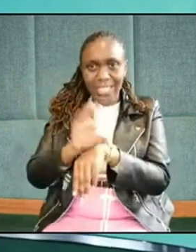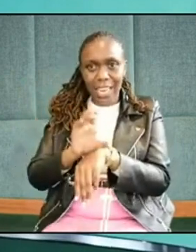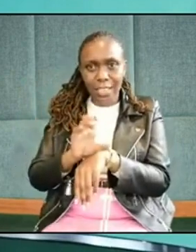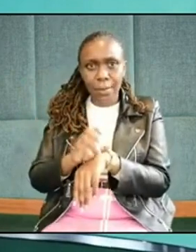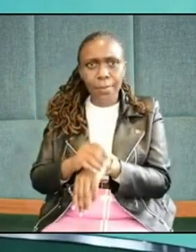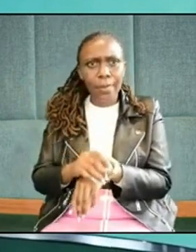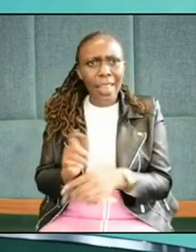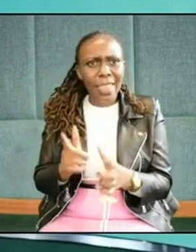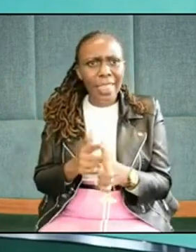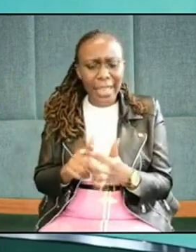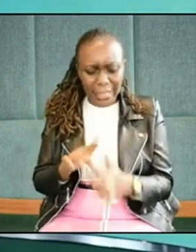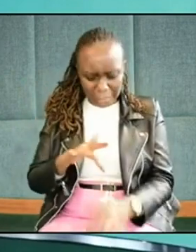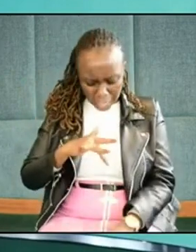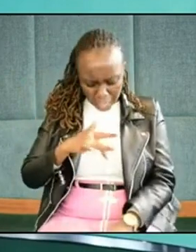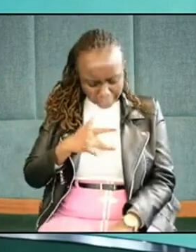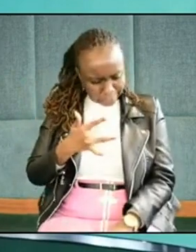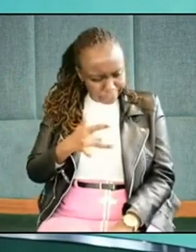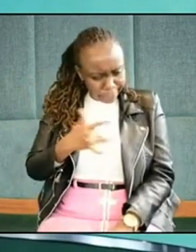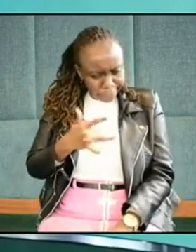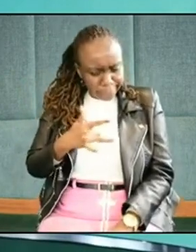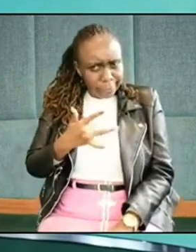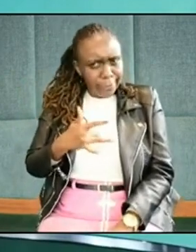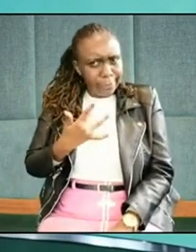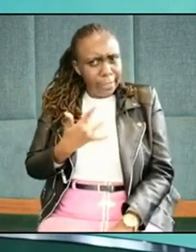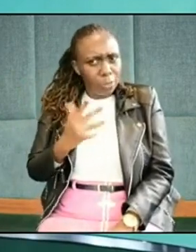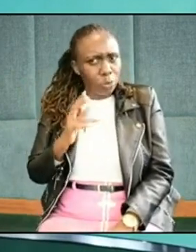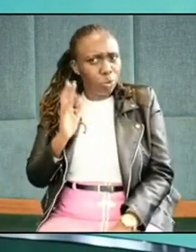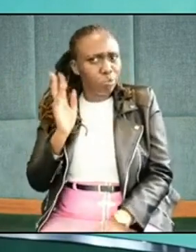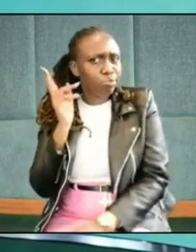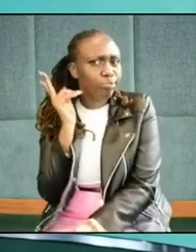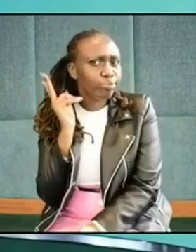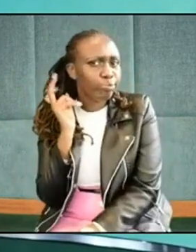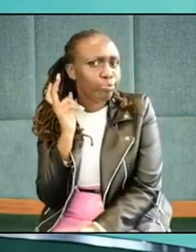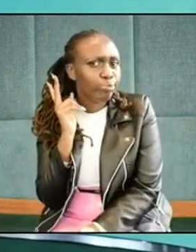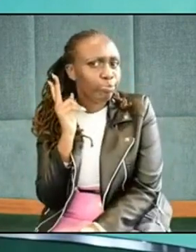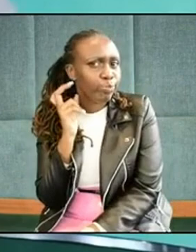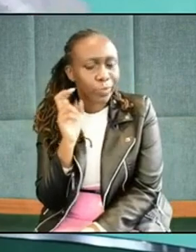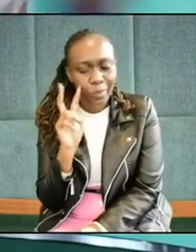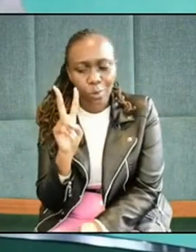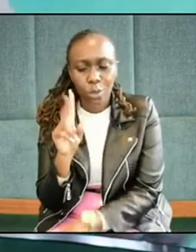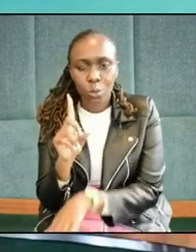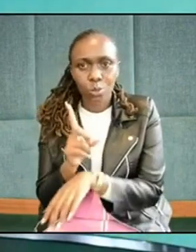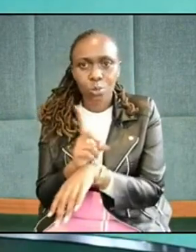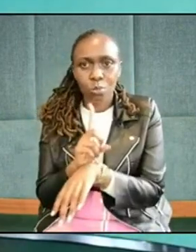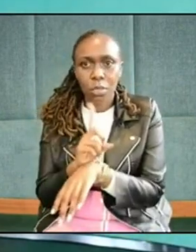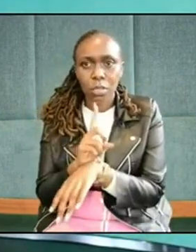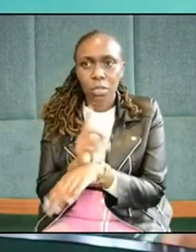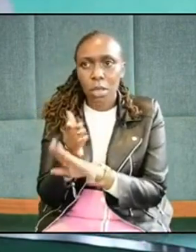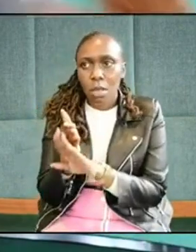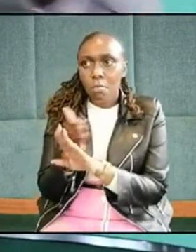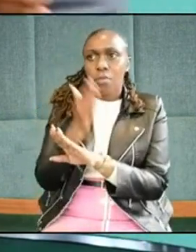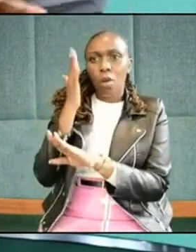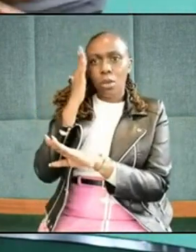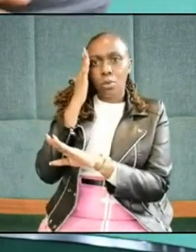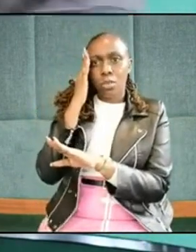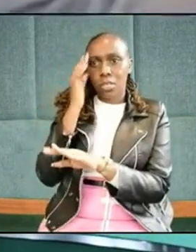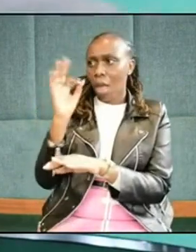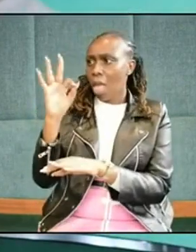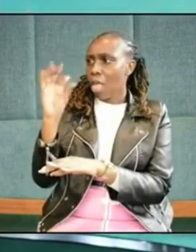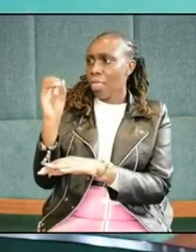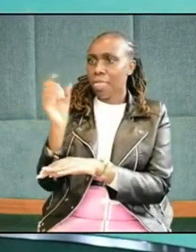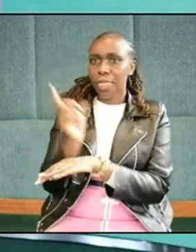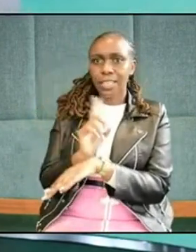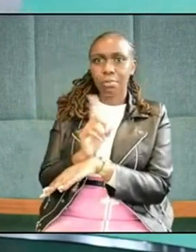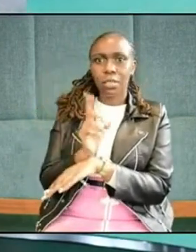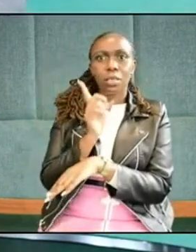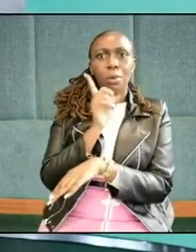somehow, something drove me to listen for 2 minutes. Before I knew it, 30 minutes was over and I'd